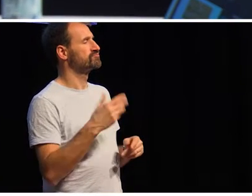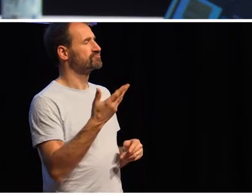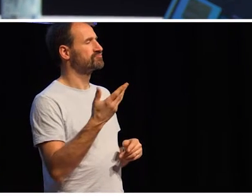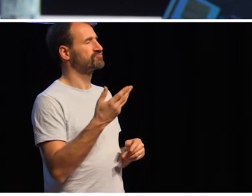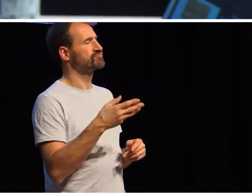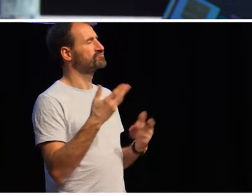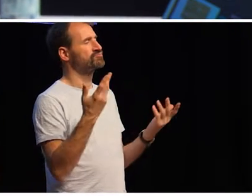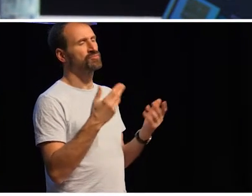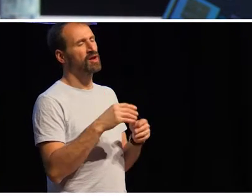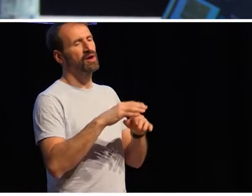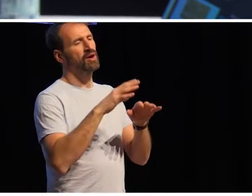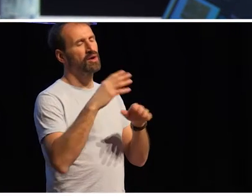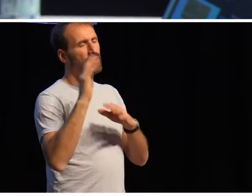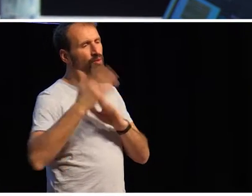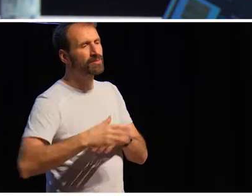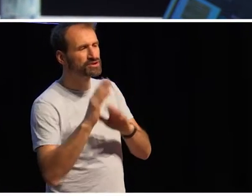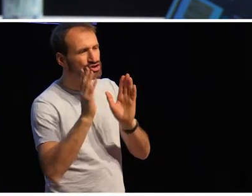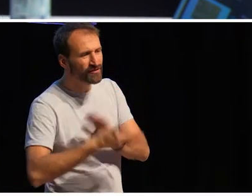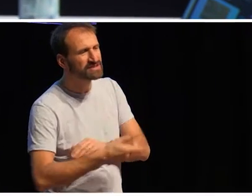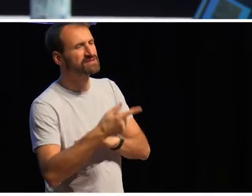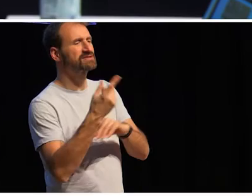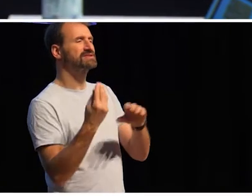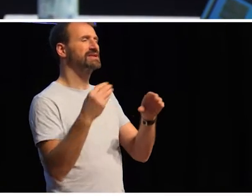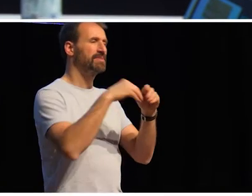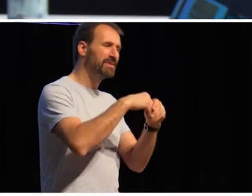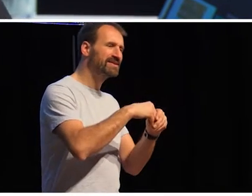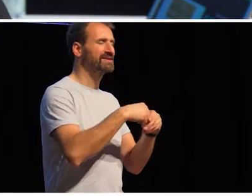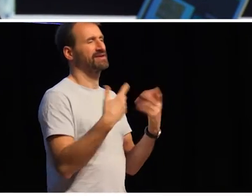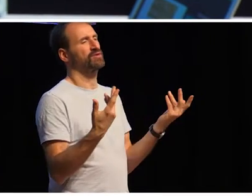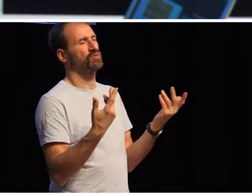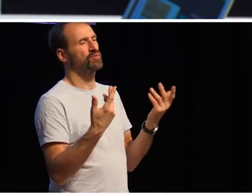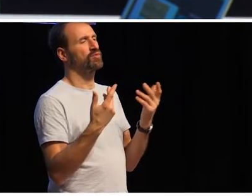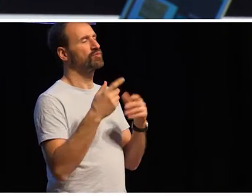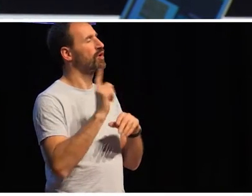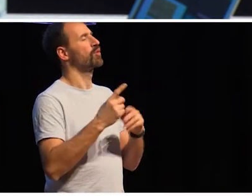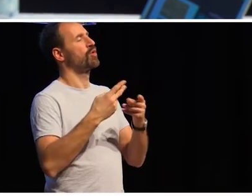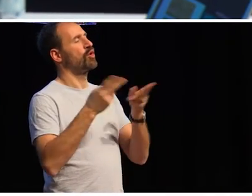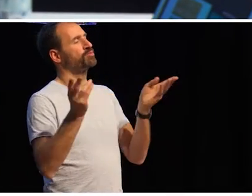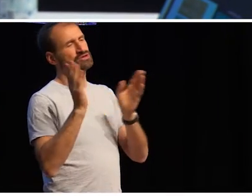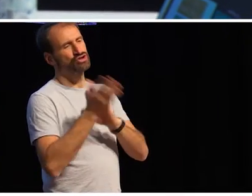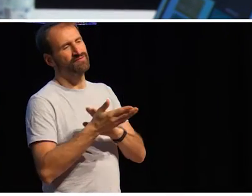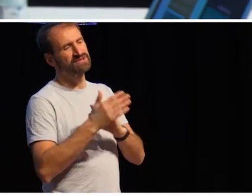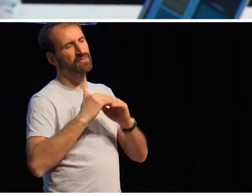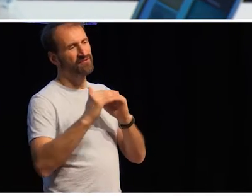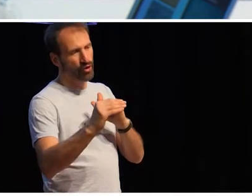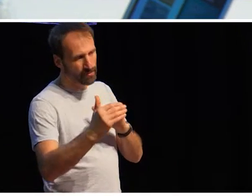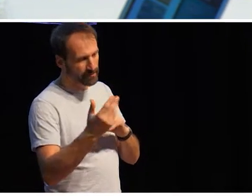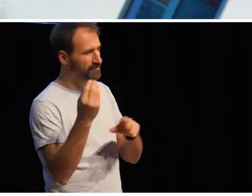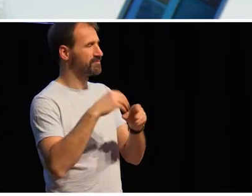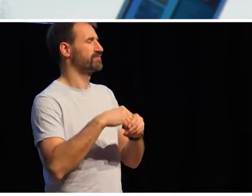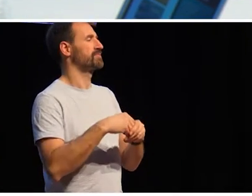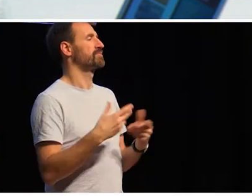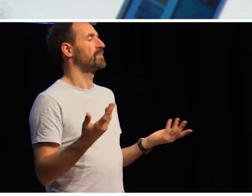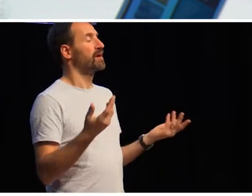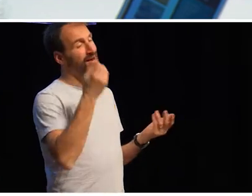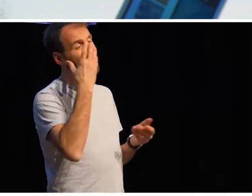implementing web services and inter-process communication. And there is also a framework called the Open Service Platform. Some of you who